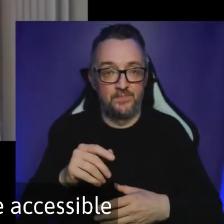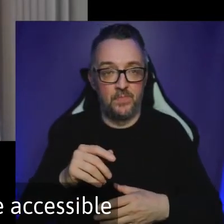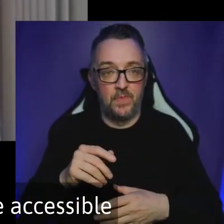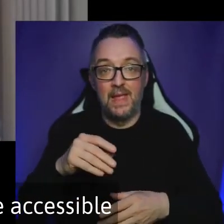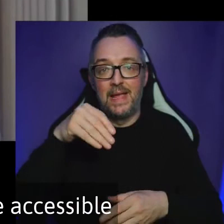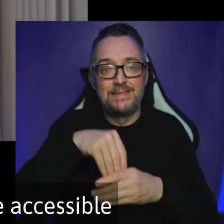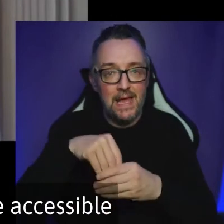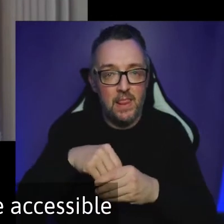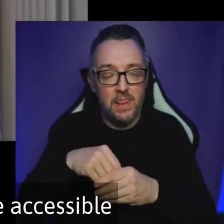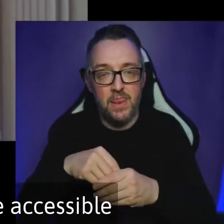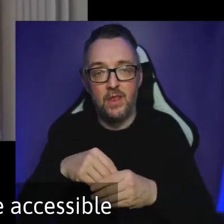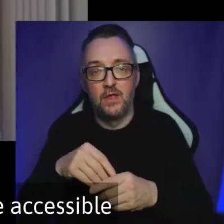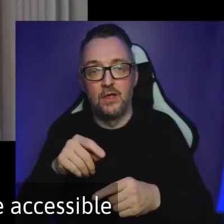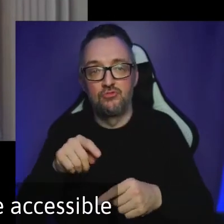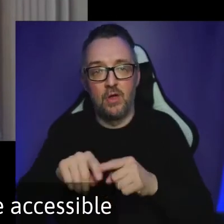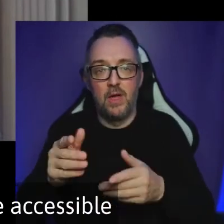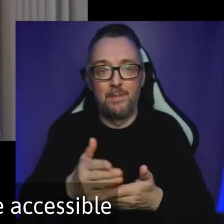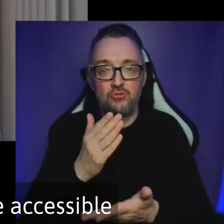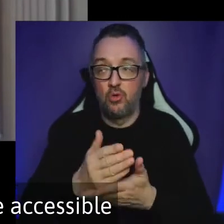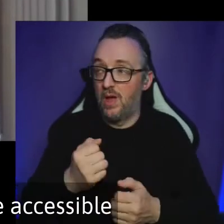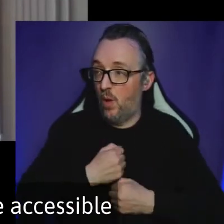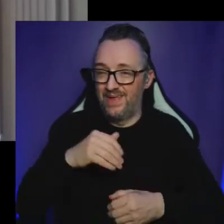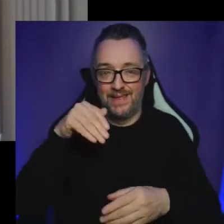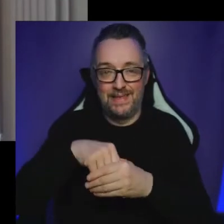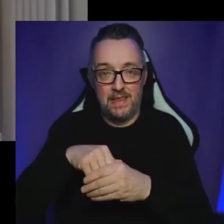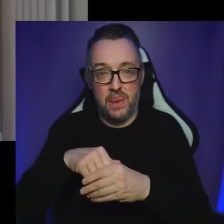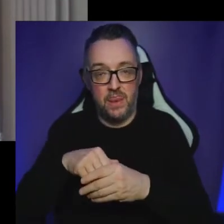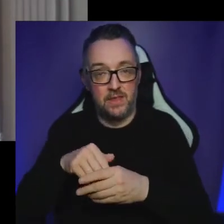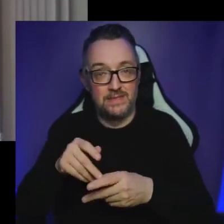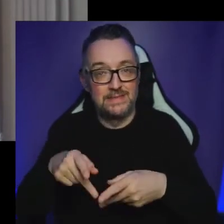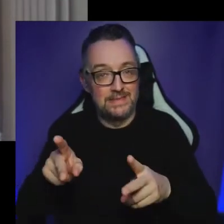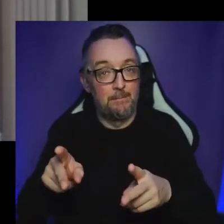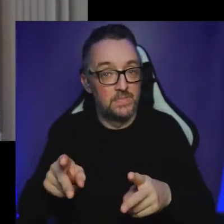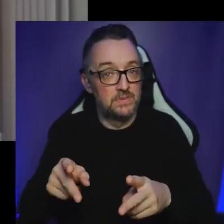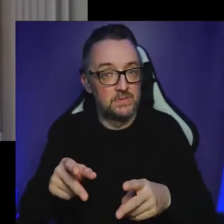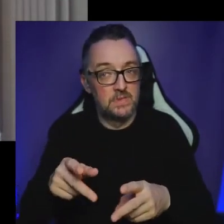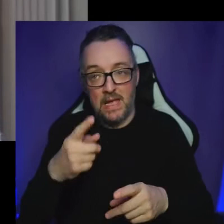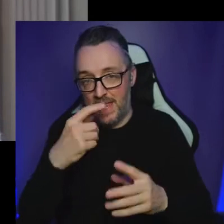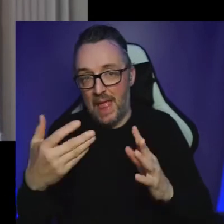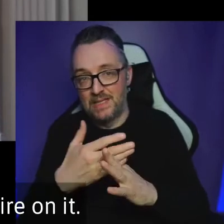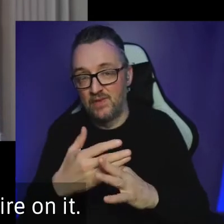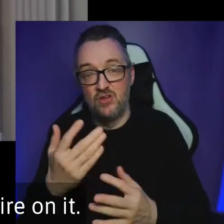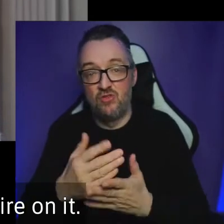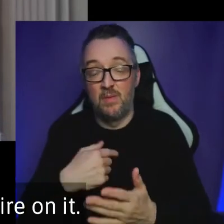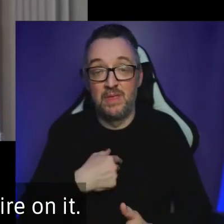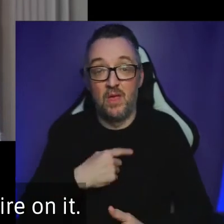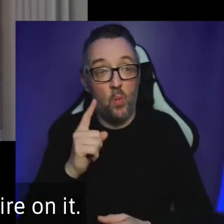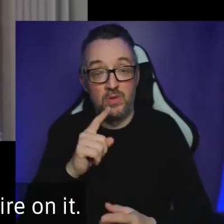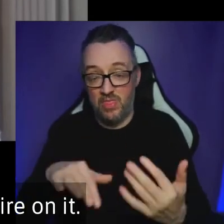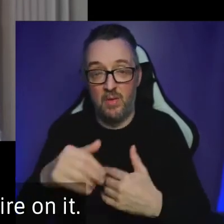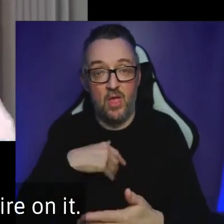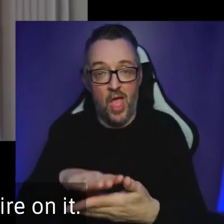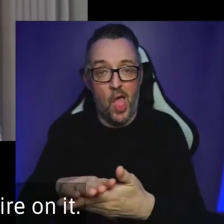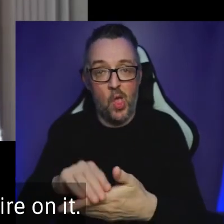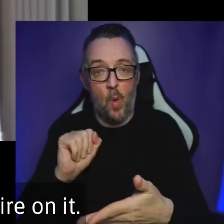consumption and trying to ensure that our internal systems are accessible. And I joke that basically I'm just plagiarizing everything that's already there and putting